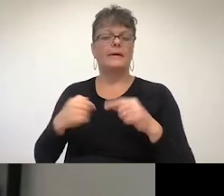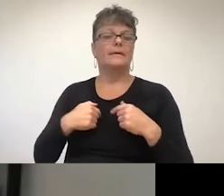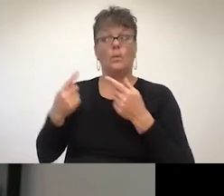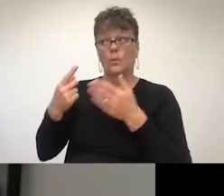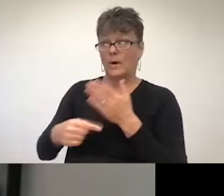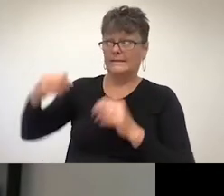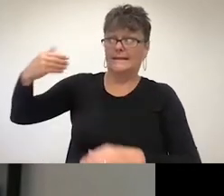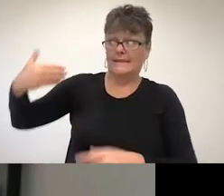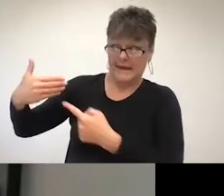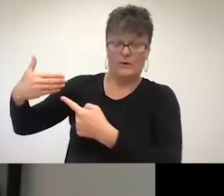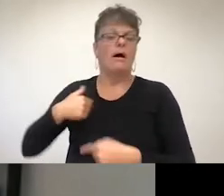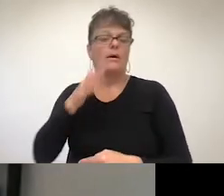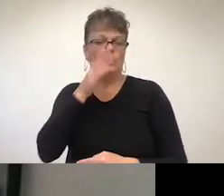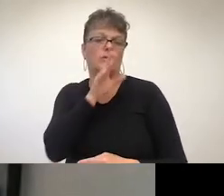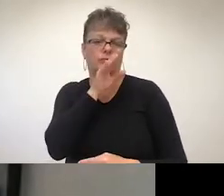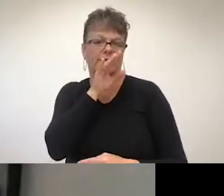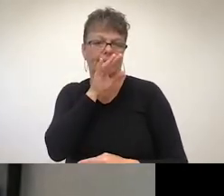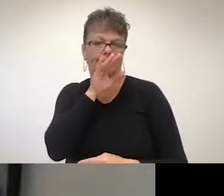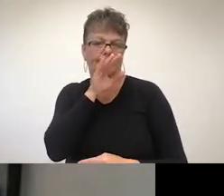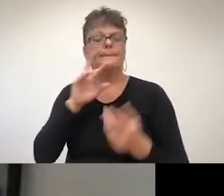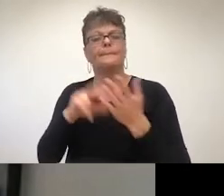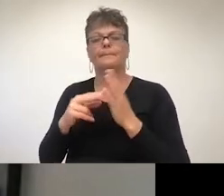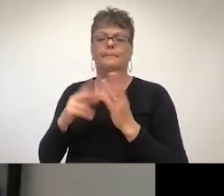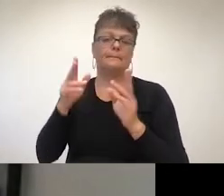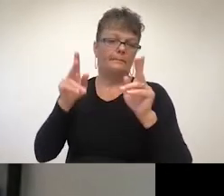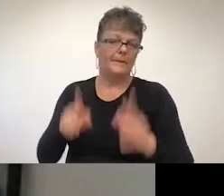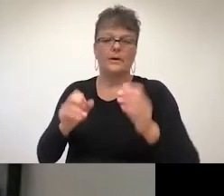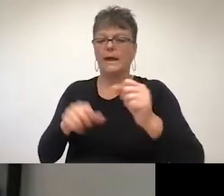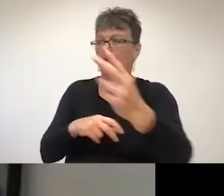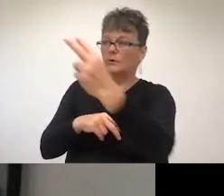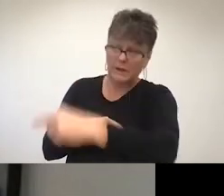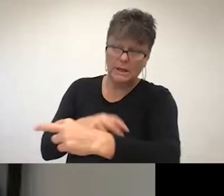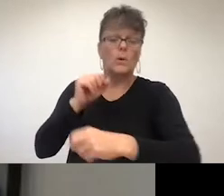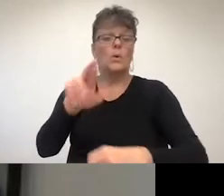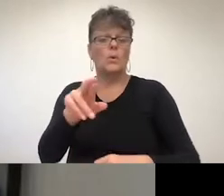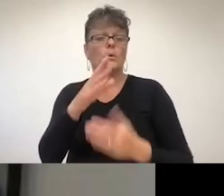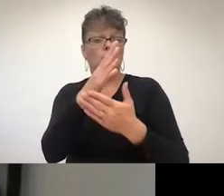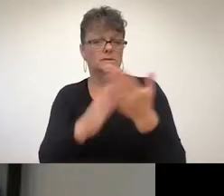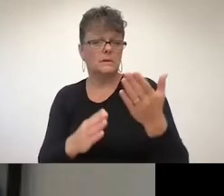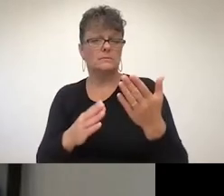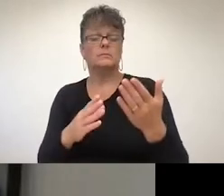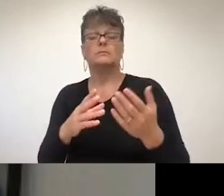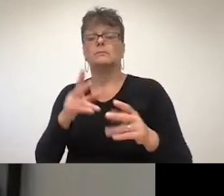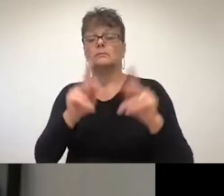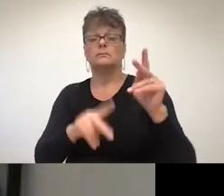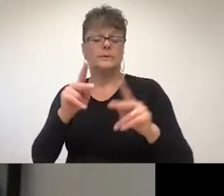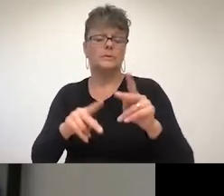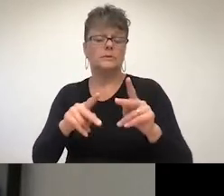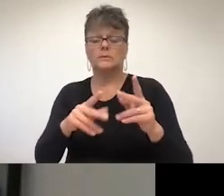slides, but I will read those words to make sure that we articulate them vocally so that if people might be doing something else or if they